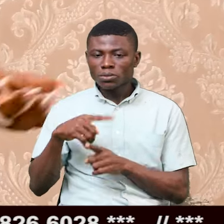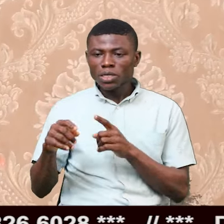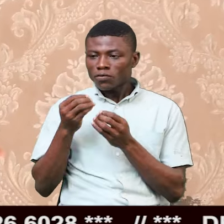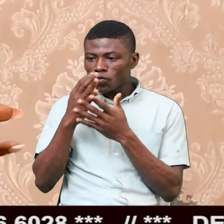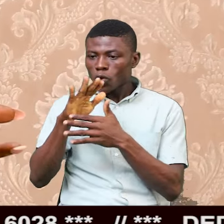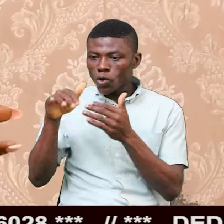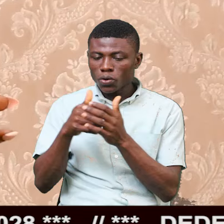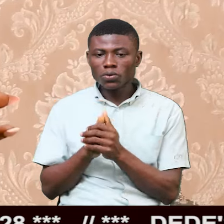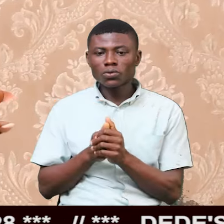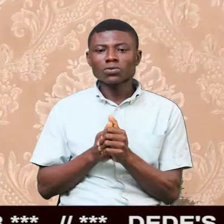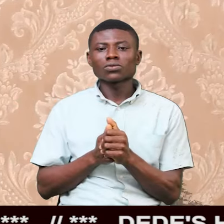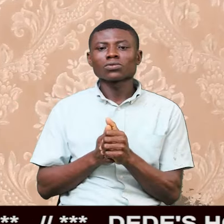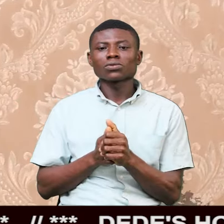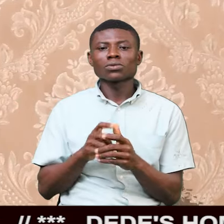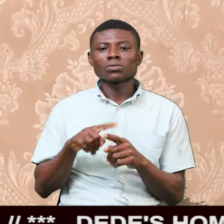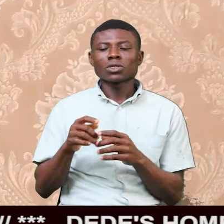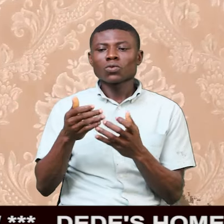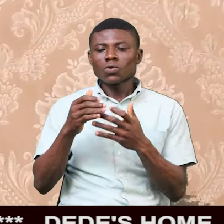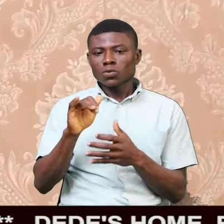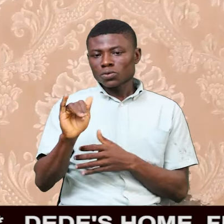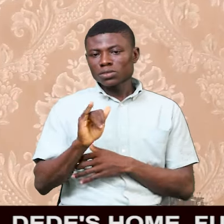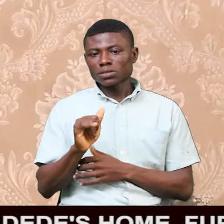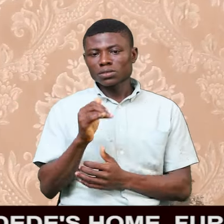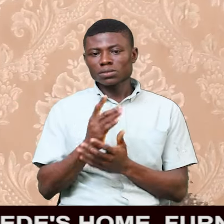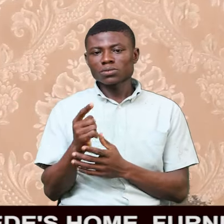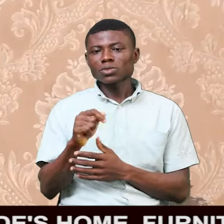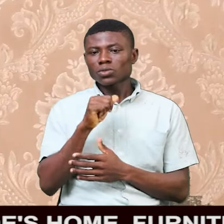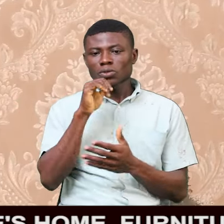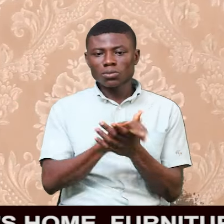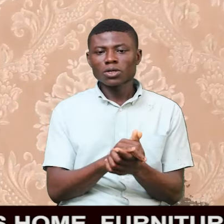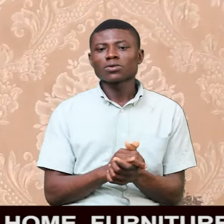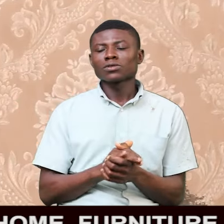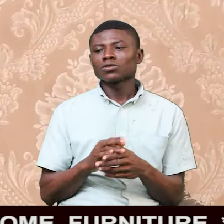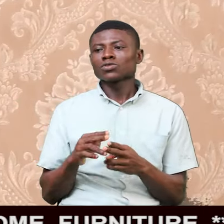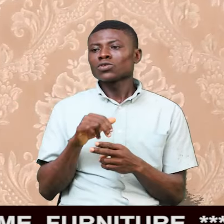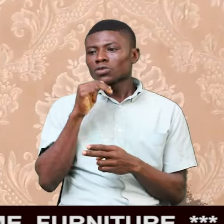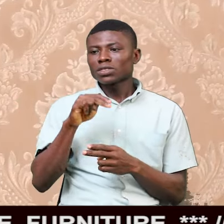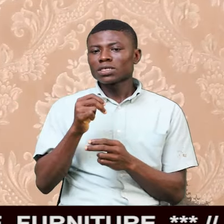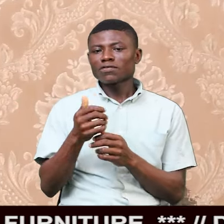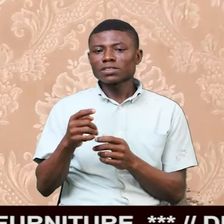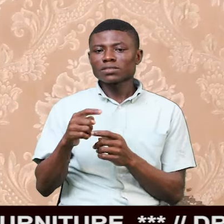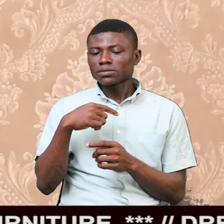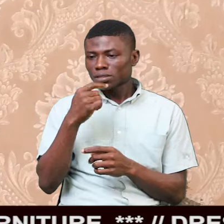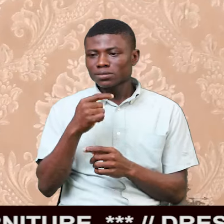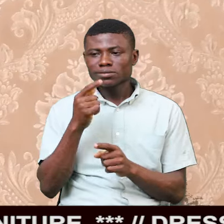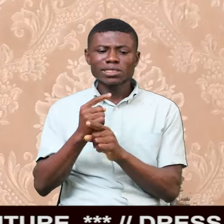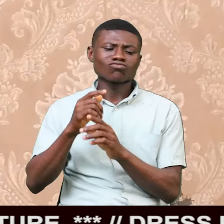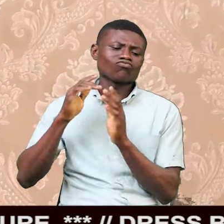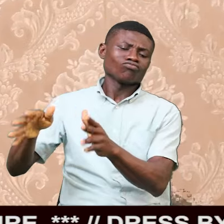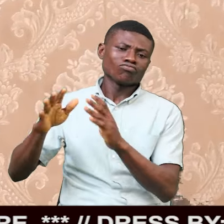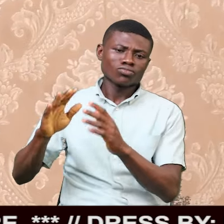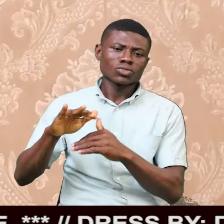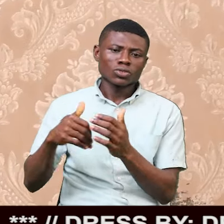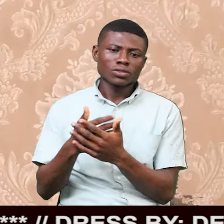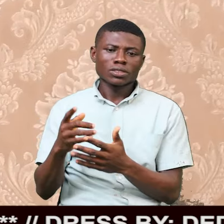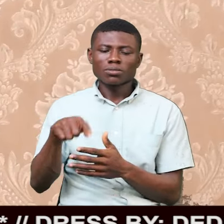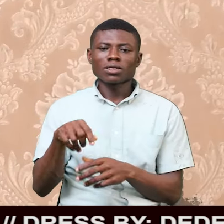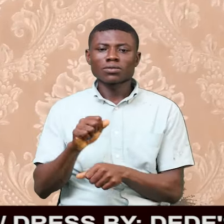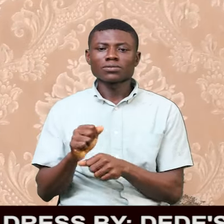wo kwa ka wa se ma chere no onya waye obi wo so a on wari ye Nti yo we jano there